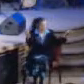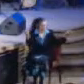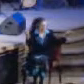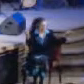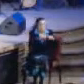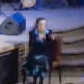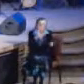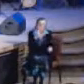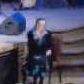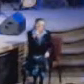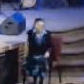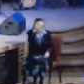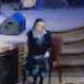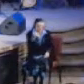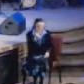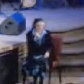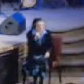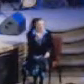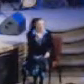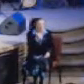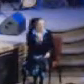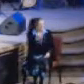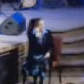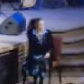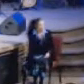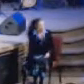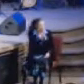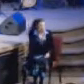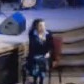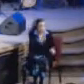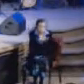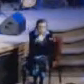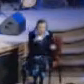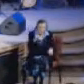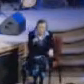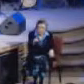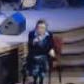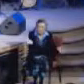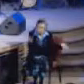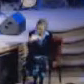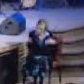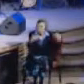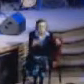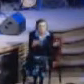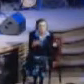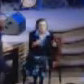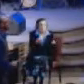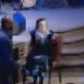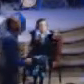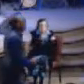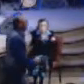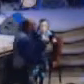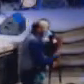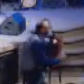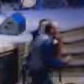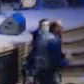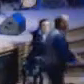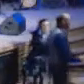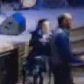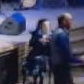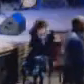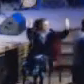But God said, if you'll abide by my words, if you'll do what I tell you to do, come on, the impossible will